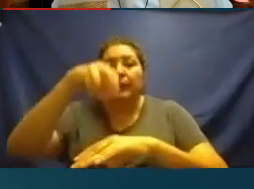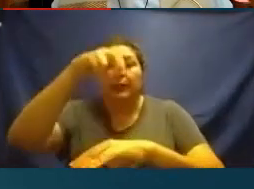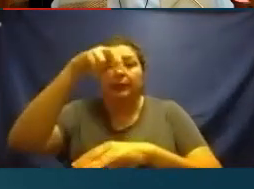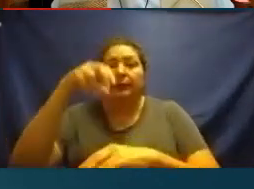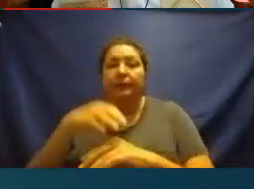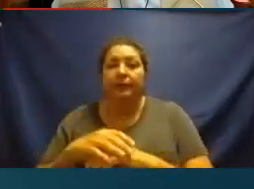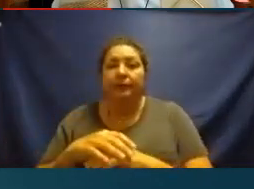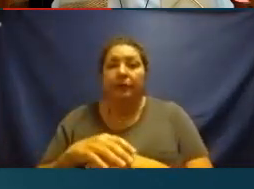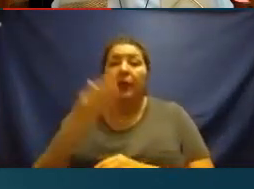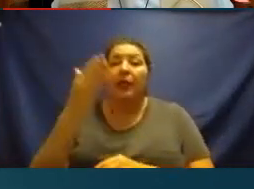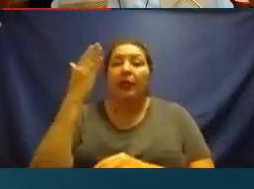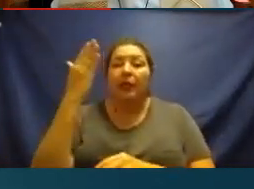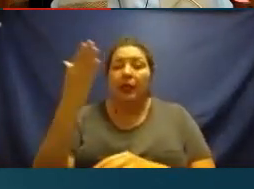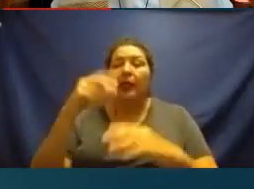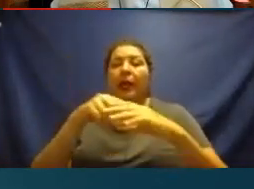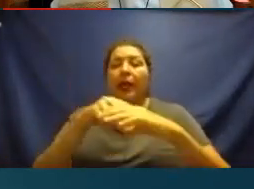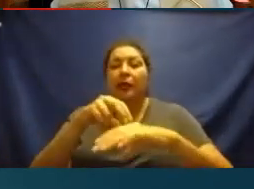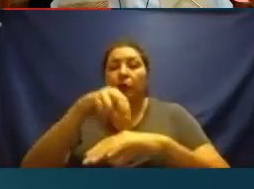He has risen.